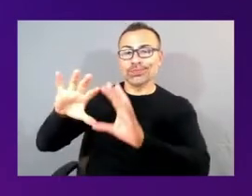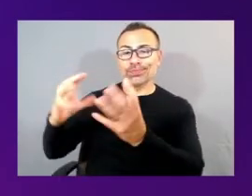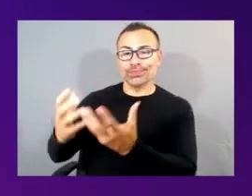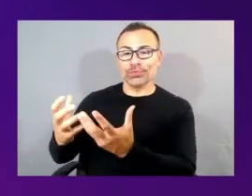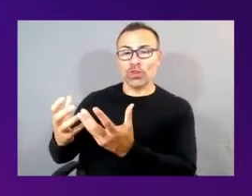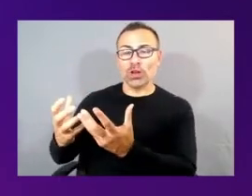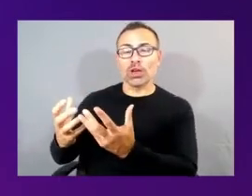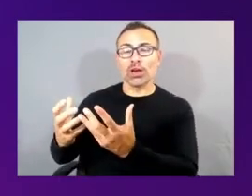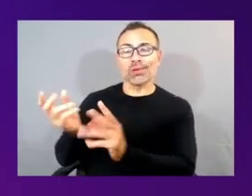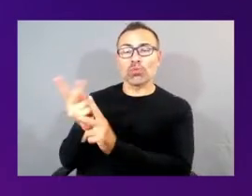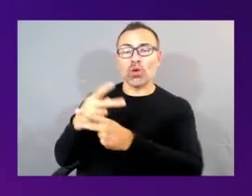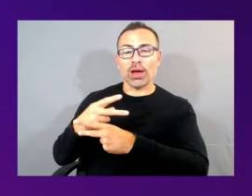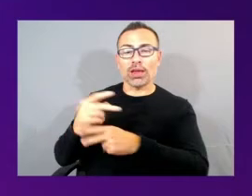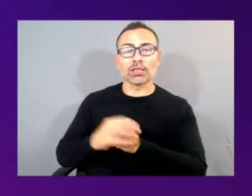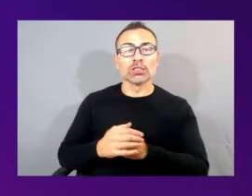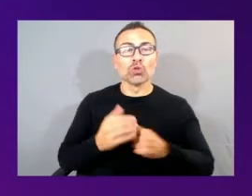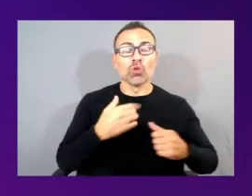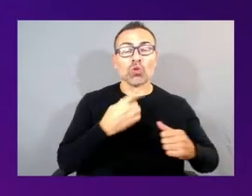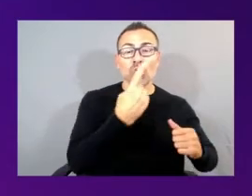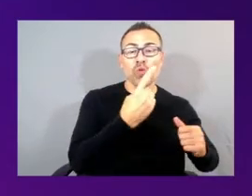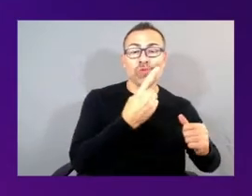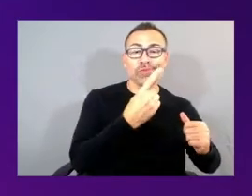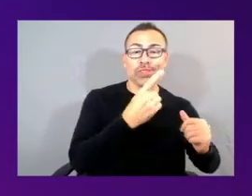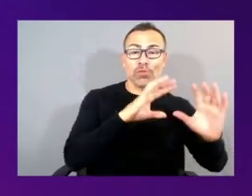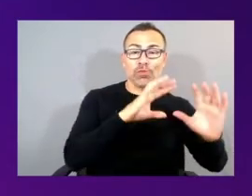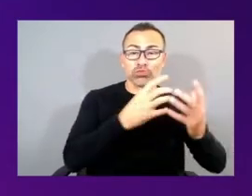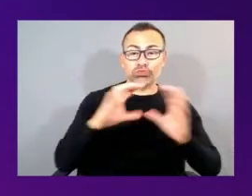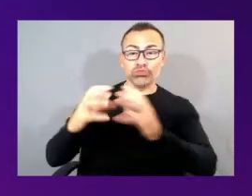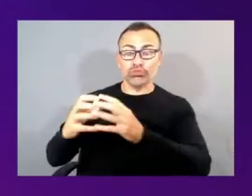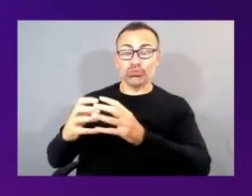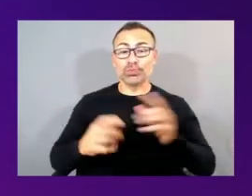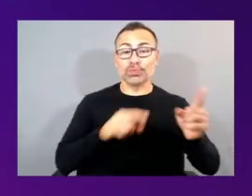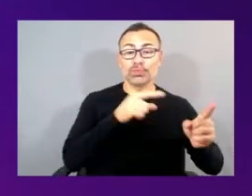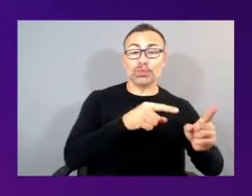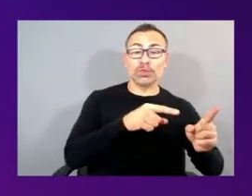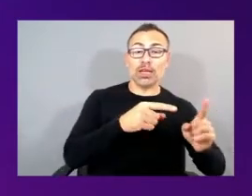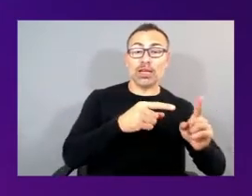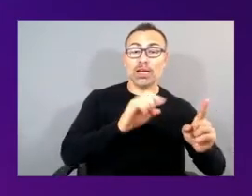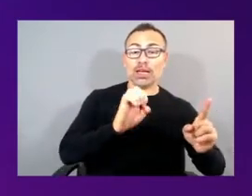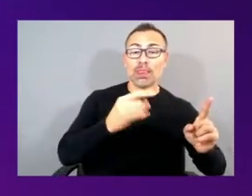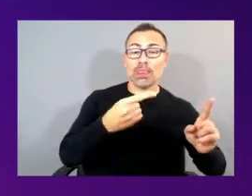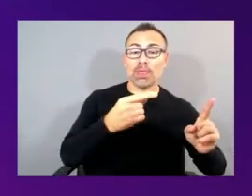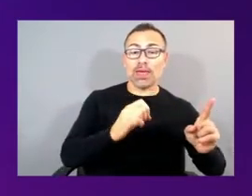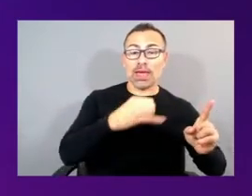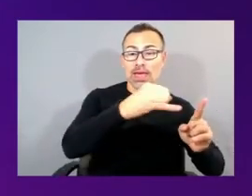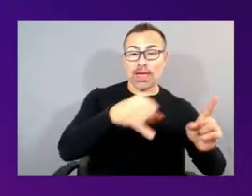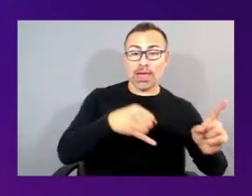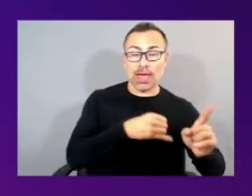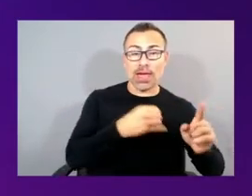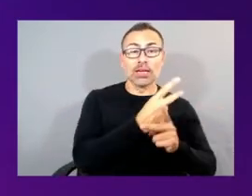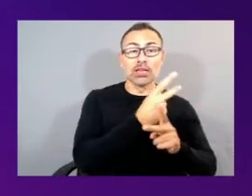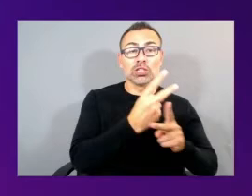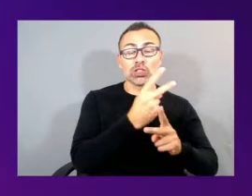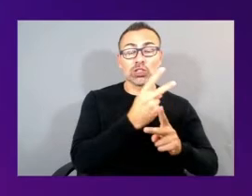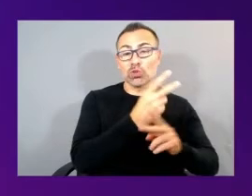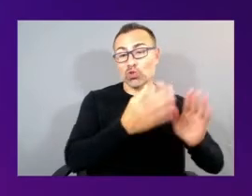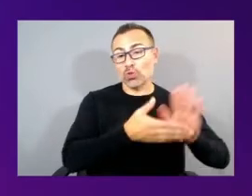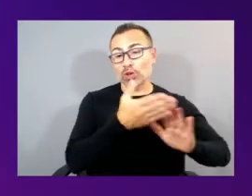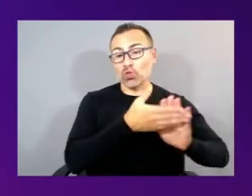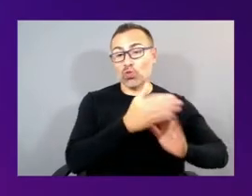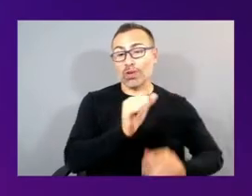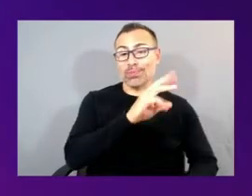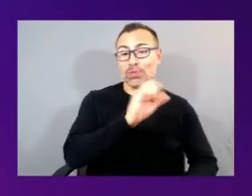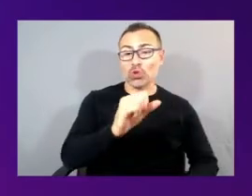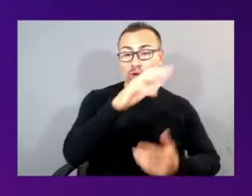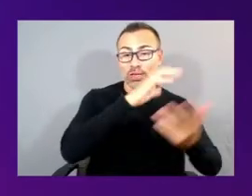cases. One is edge computing, where you could essentially run your AWS cloud applications on your disconnected